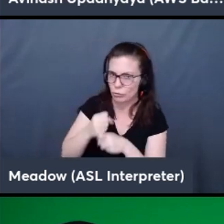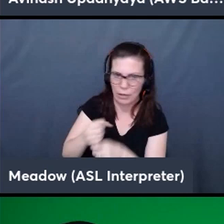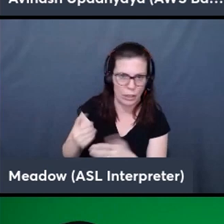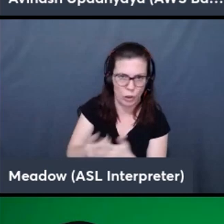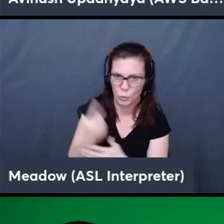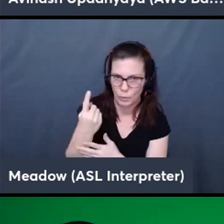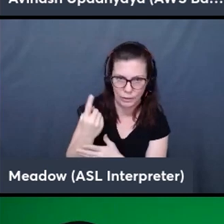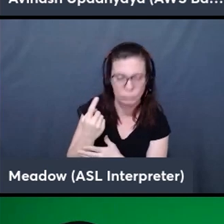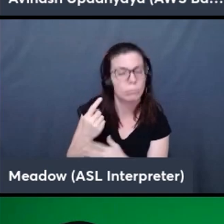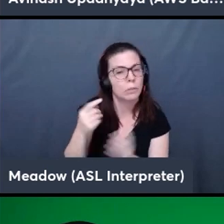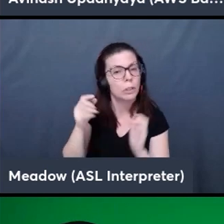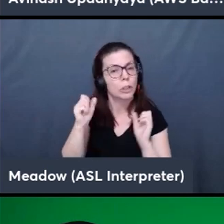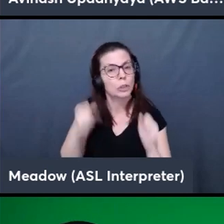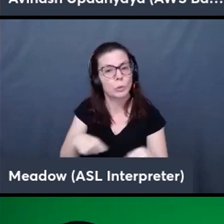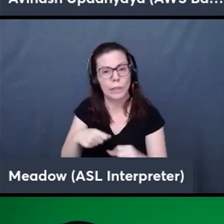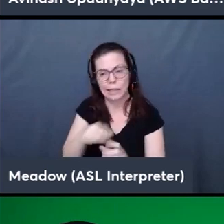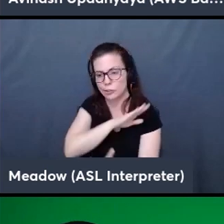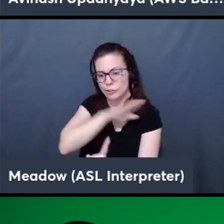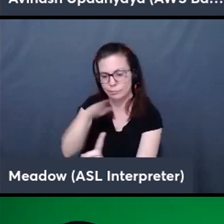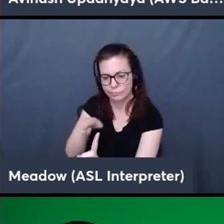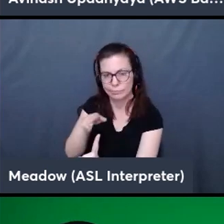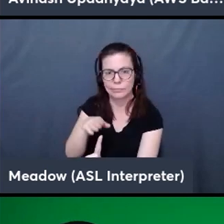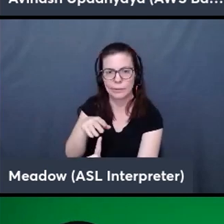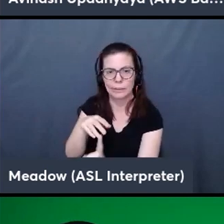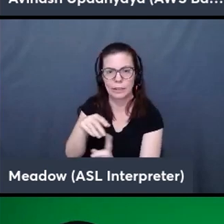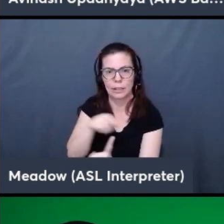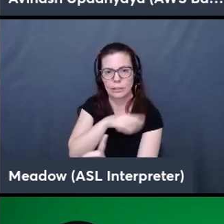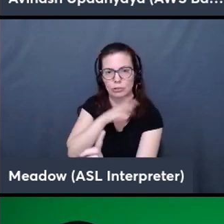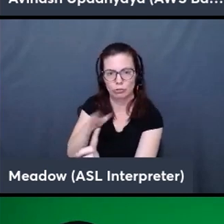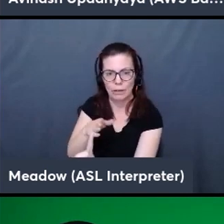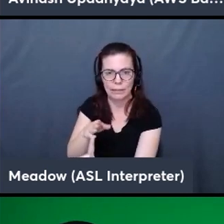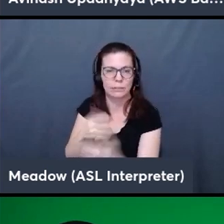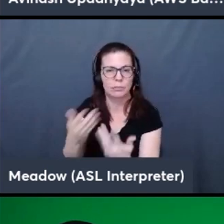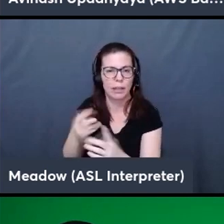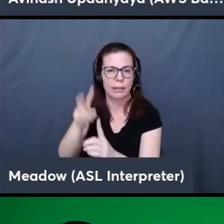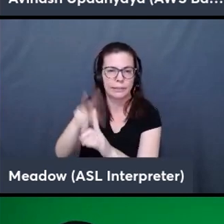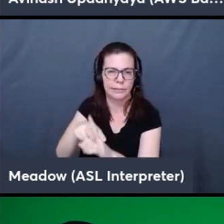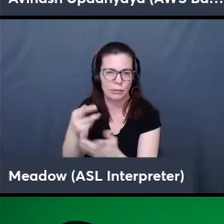plan. You can directly move to this step, which is Assign Resources.